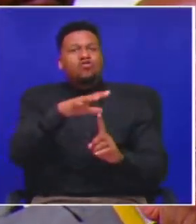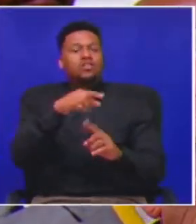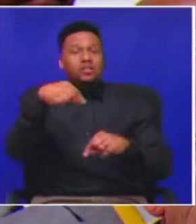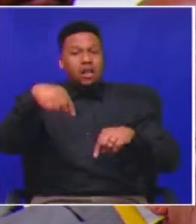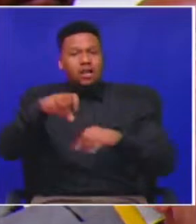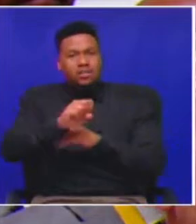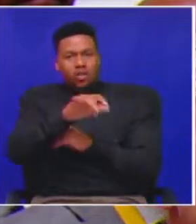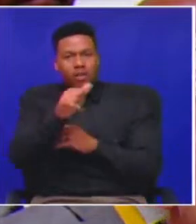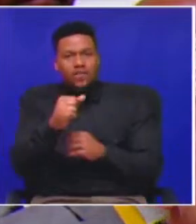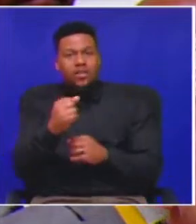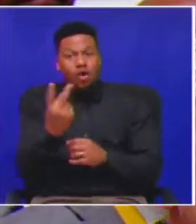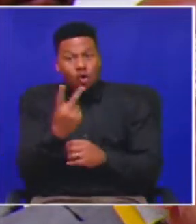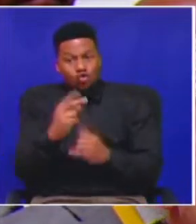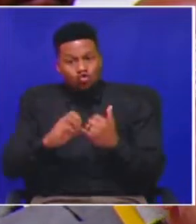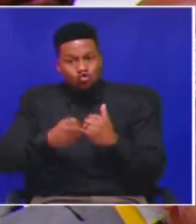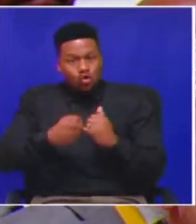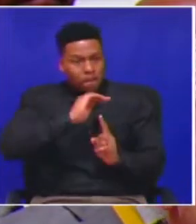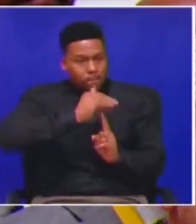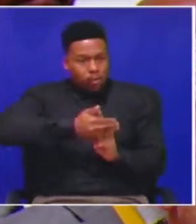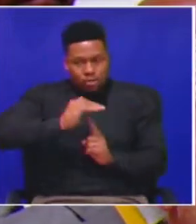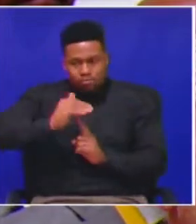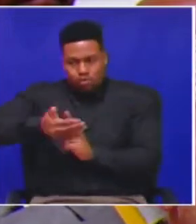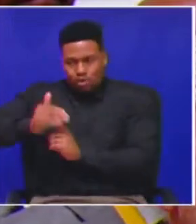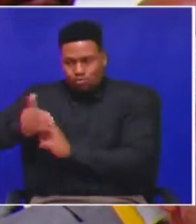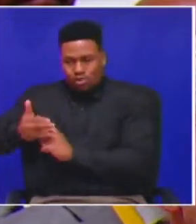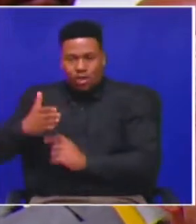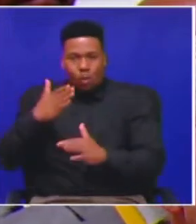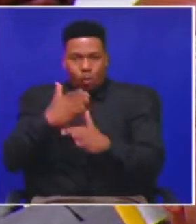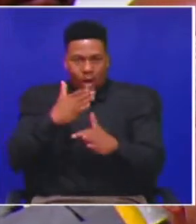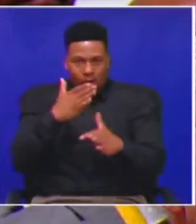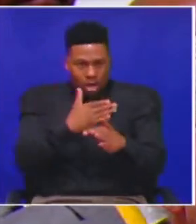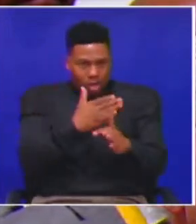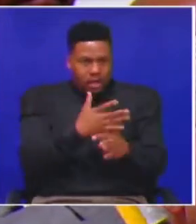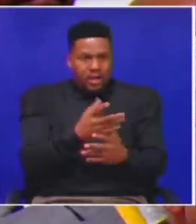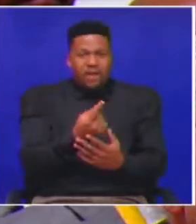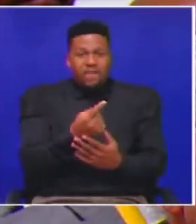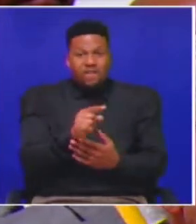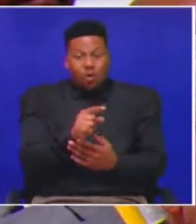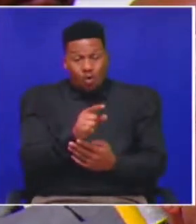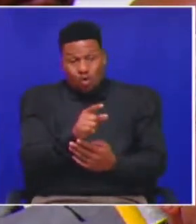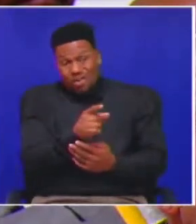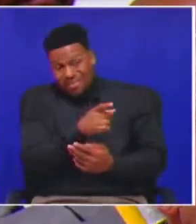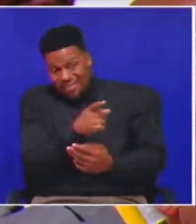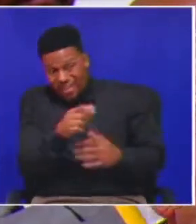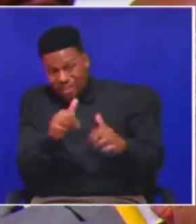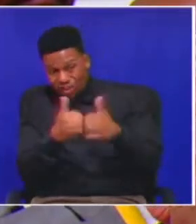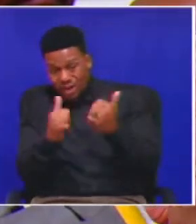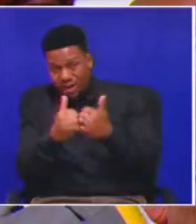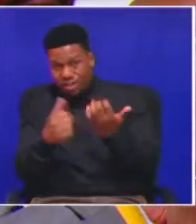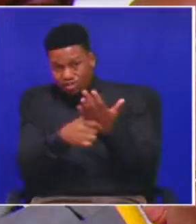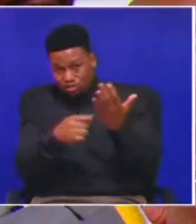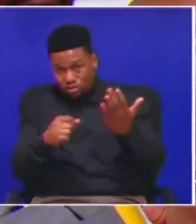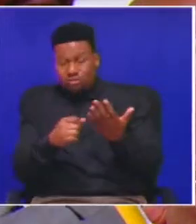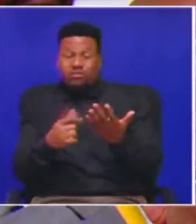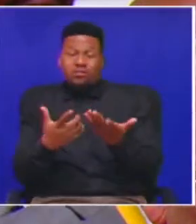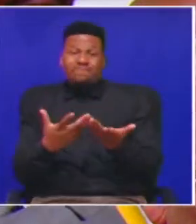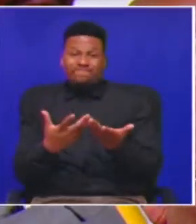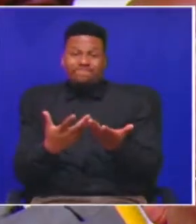that are prone to the vulnerability of these tariffs? Lastly,